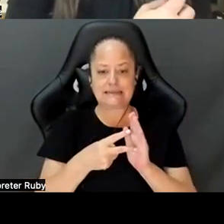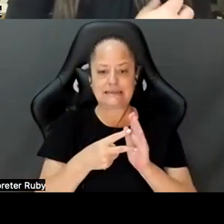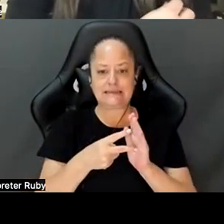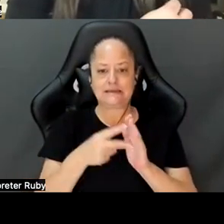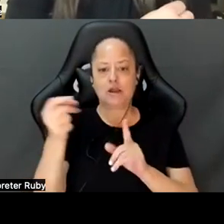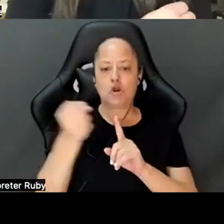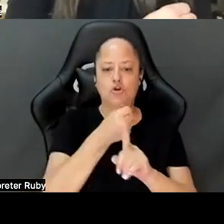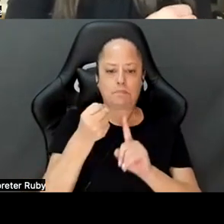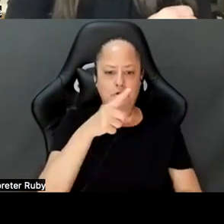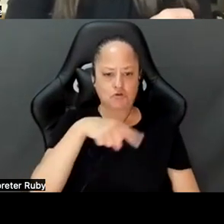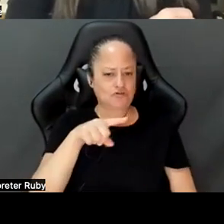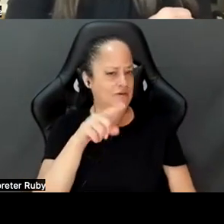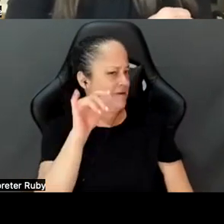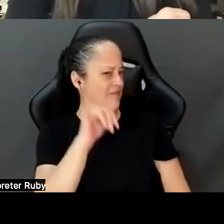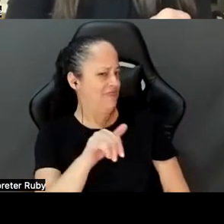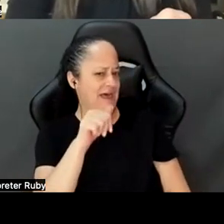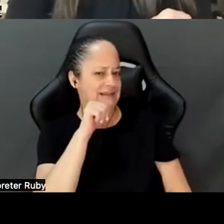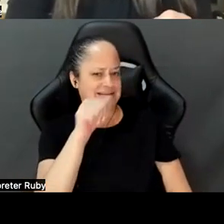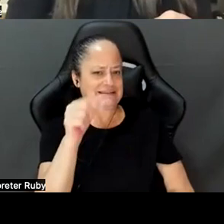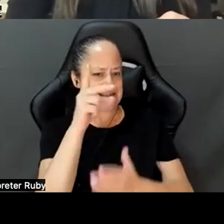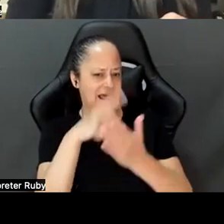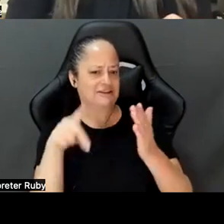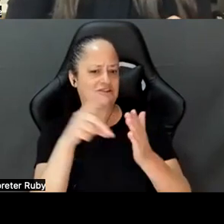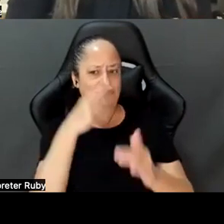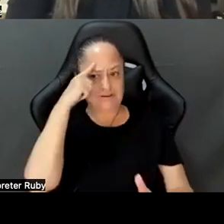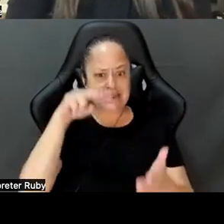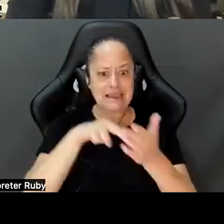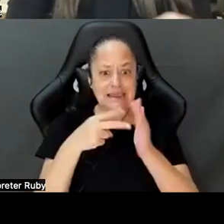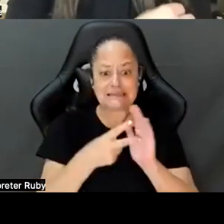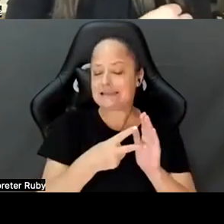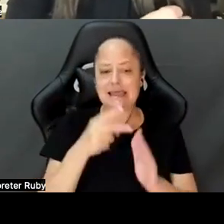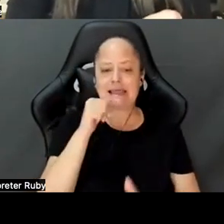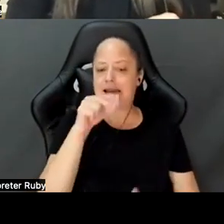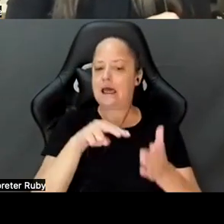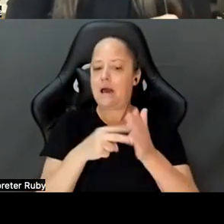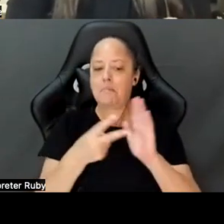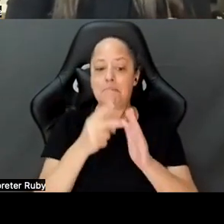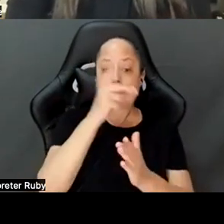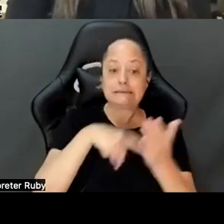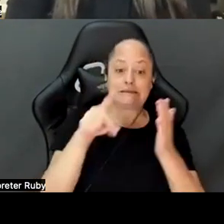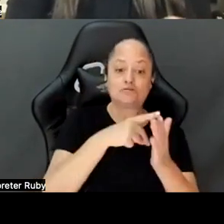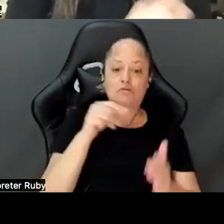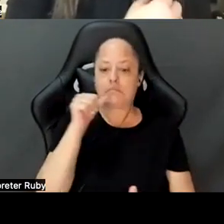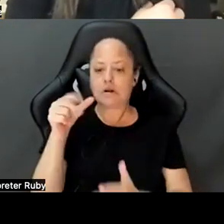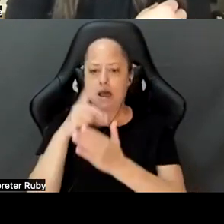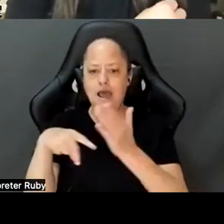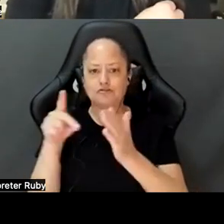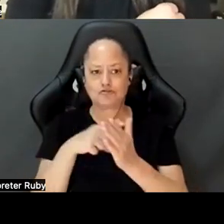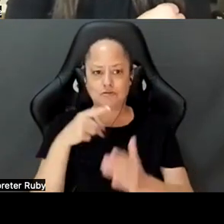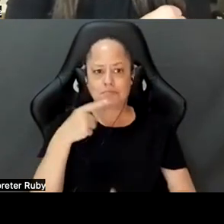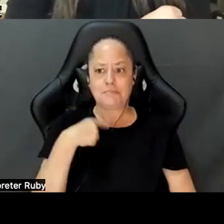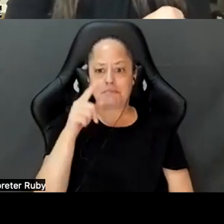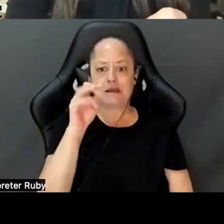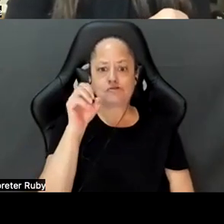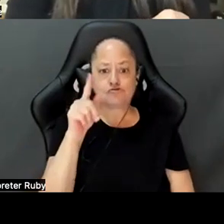abuse us. Well, that's not what discrimination is. Your intent doesn't mean that you're discriminating or not discriminating. Am I being treated worse for